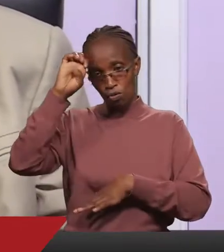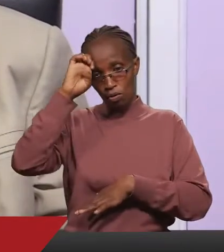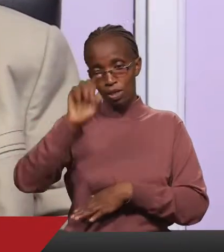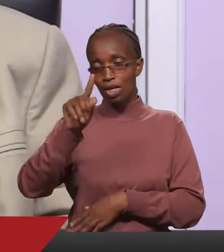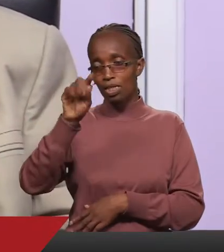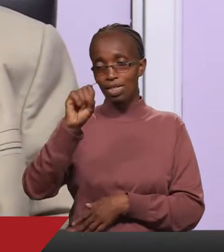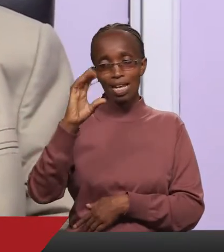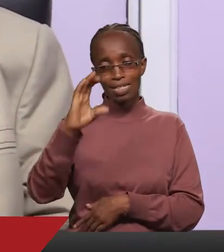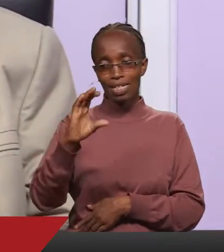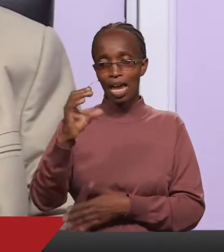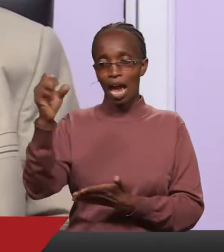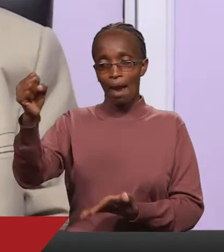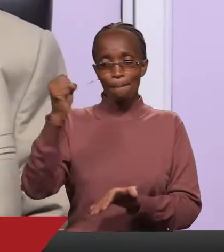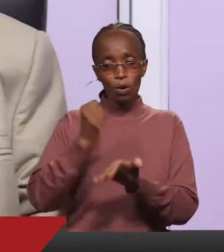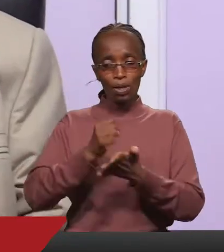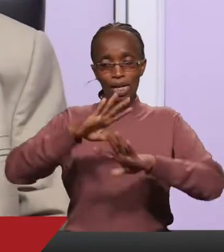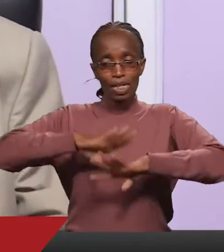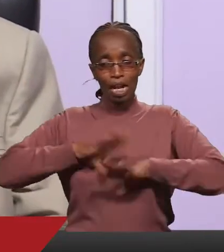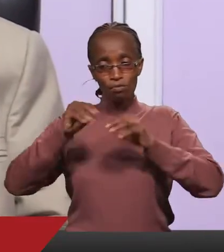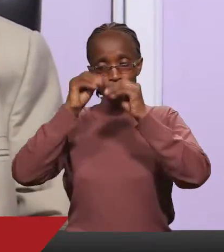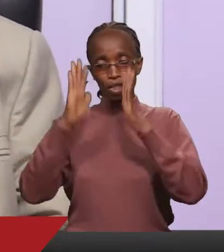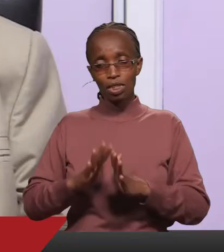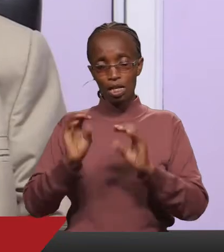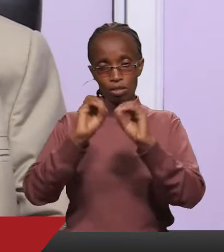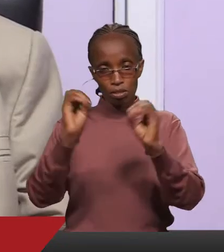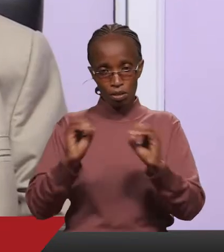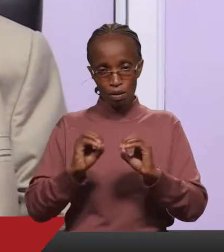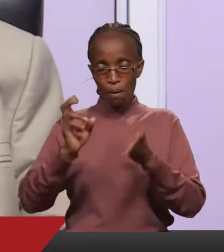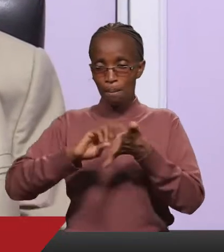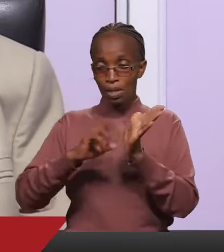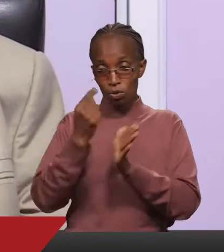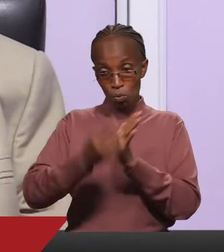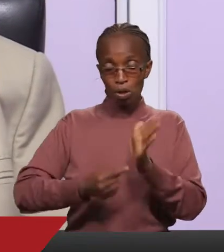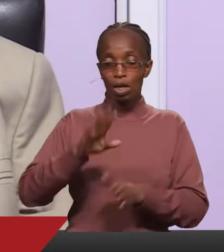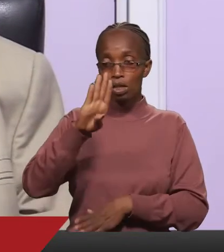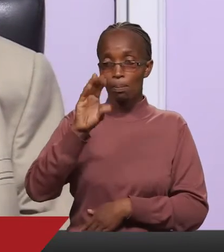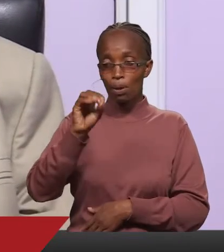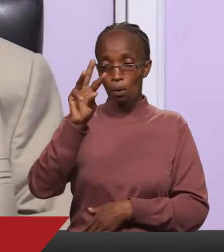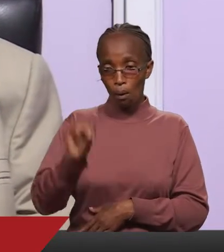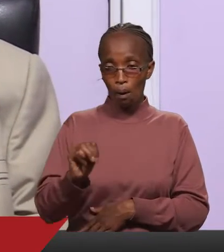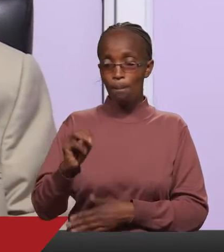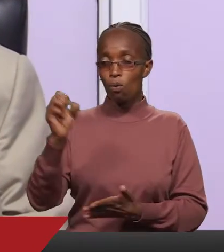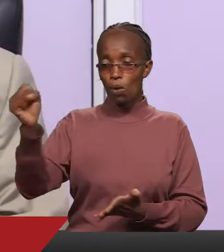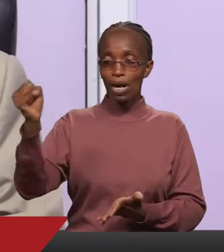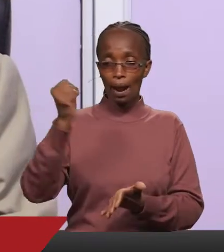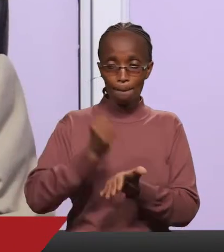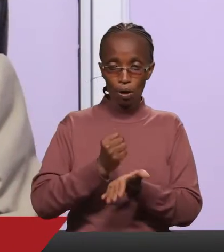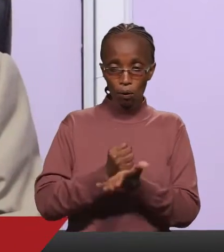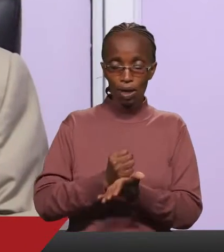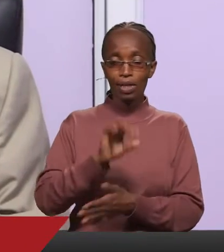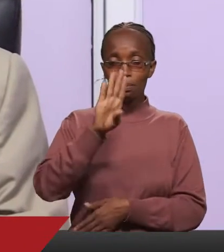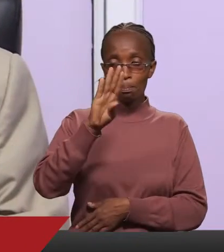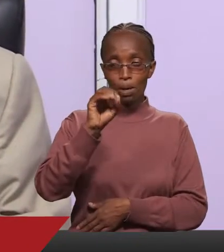employing enough teachers. We have shortened teachers in the schools. So you find the BOMs, we engage BOM